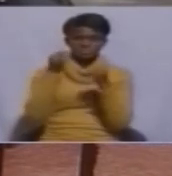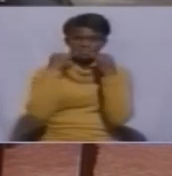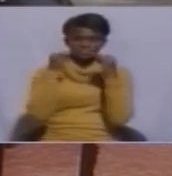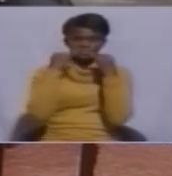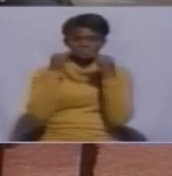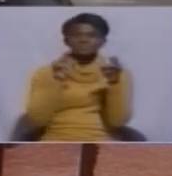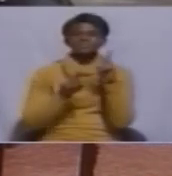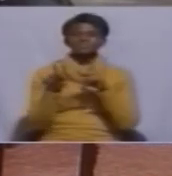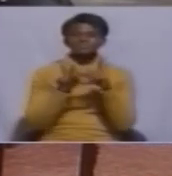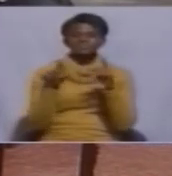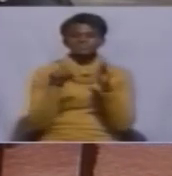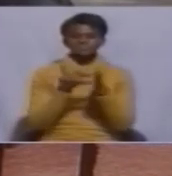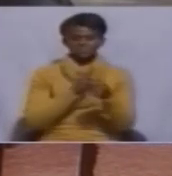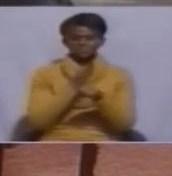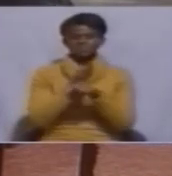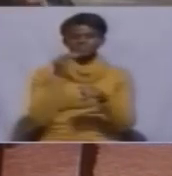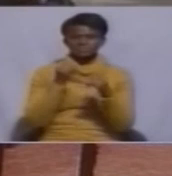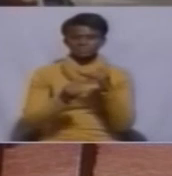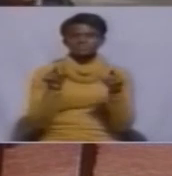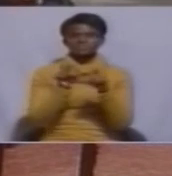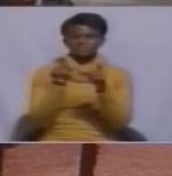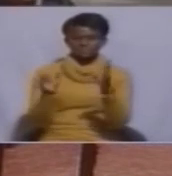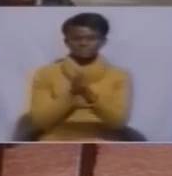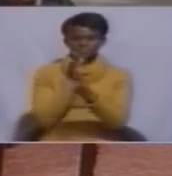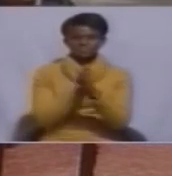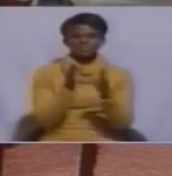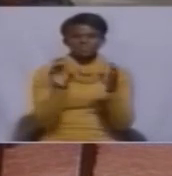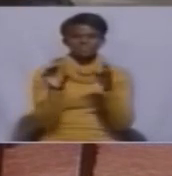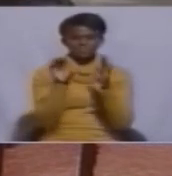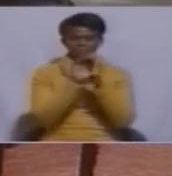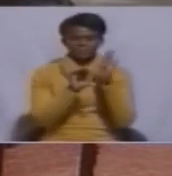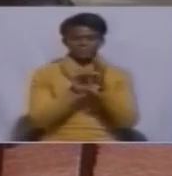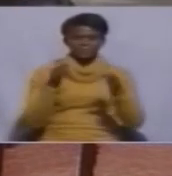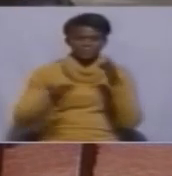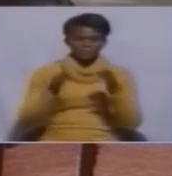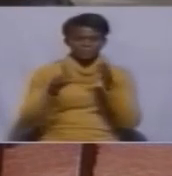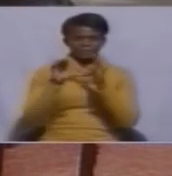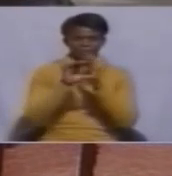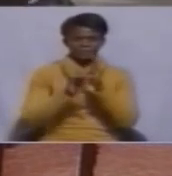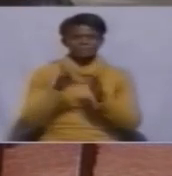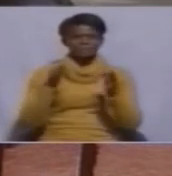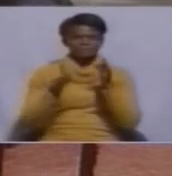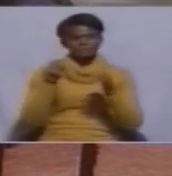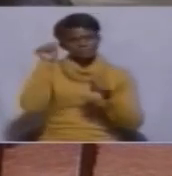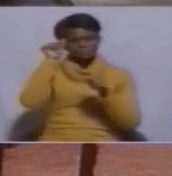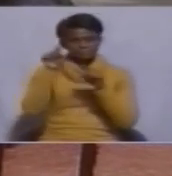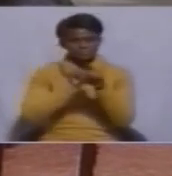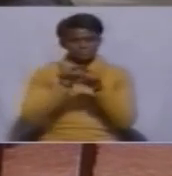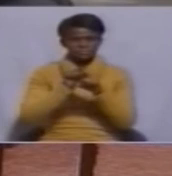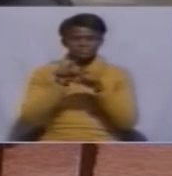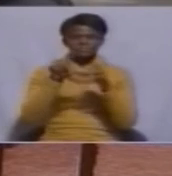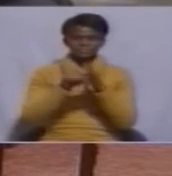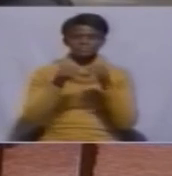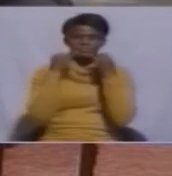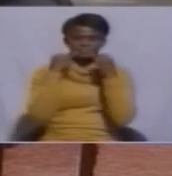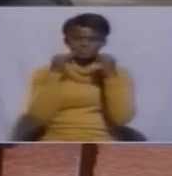public, then thereafter refer the matter to the Constitutional Court. If the Constitutional Court will agree with him, then they'll